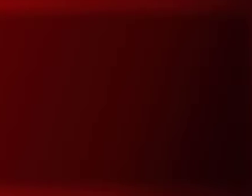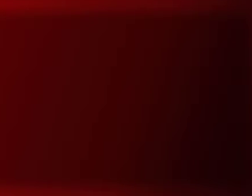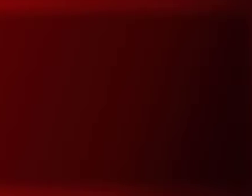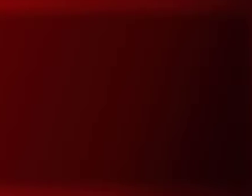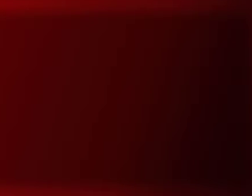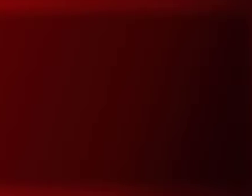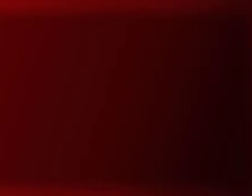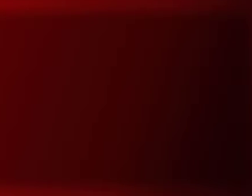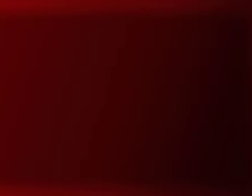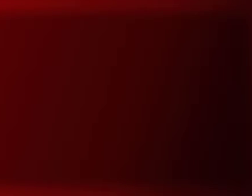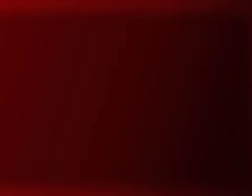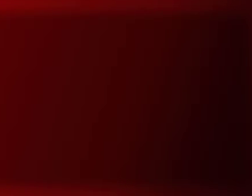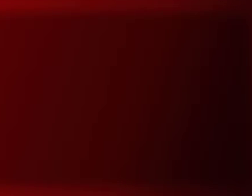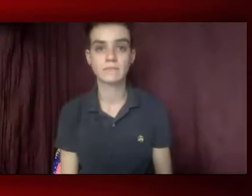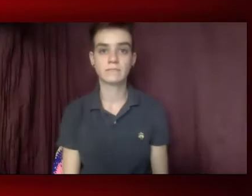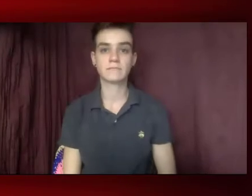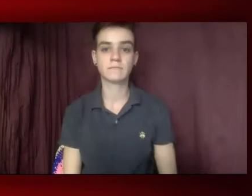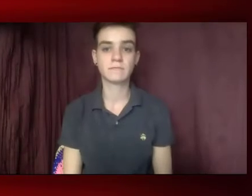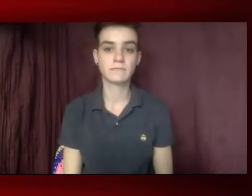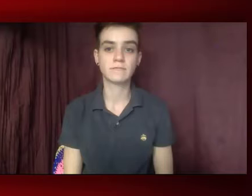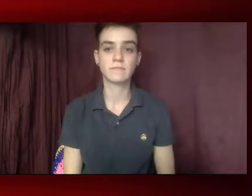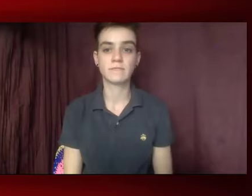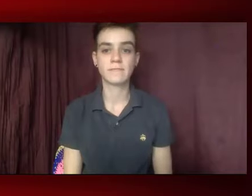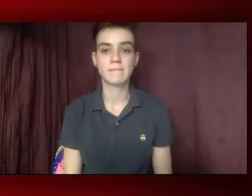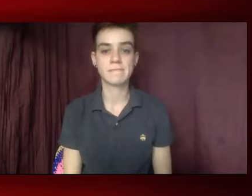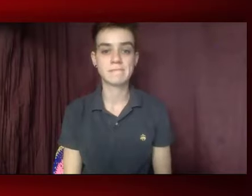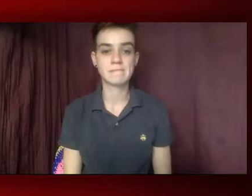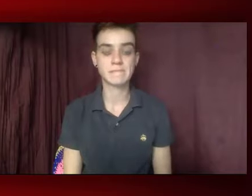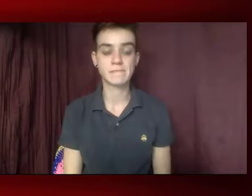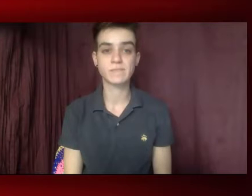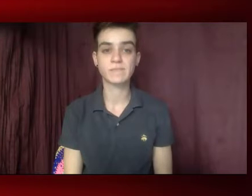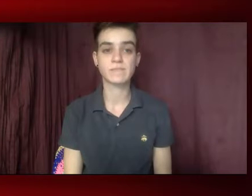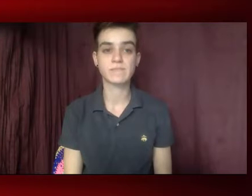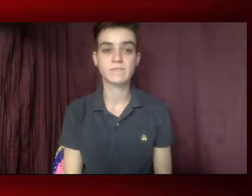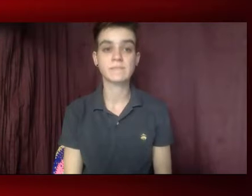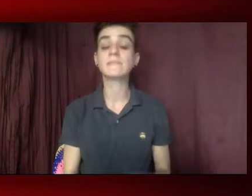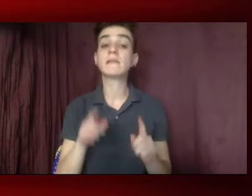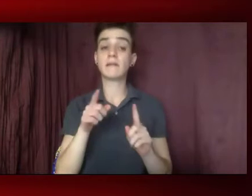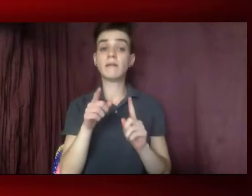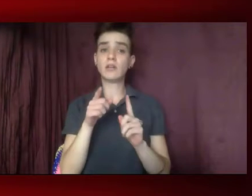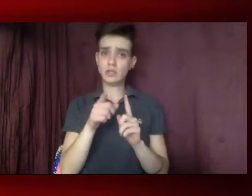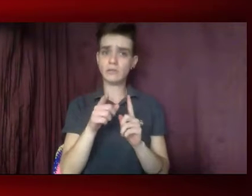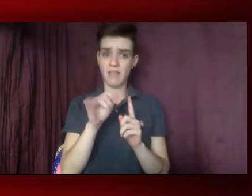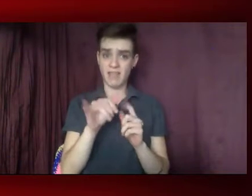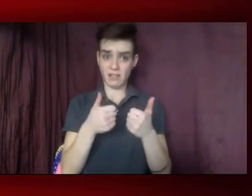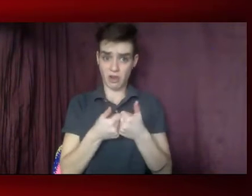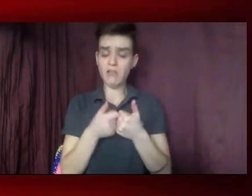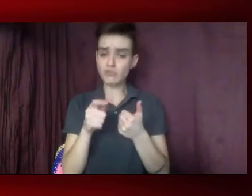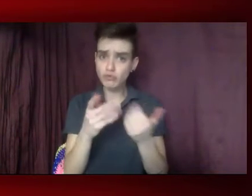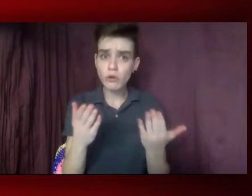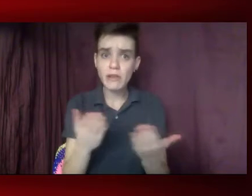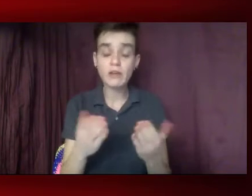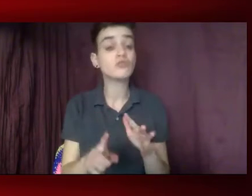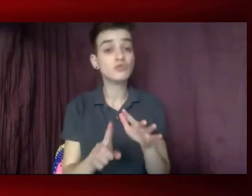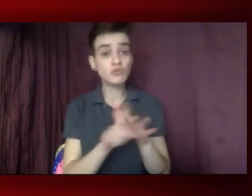even with that challenge, here you are, showing up at the beginning of a two-year